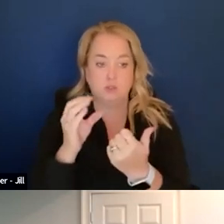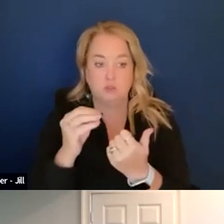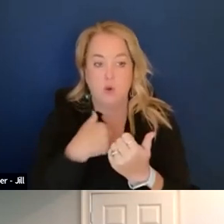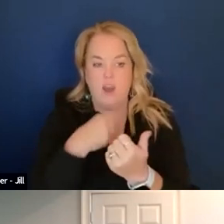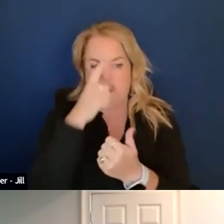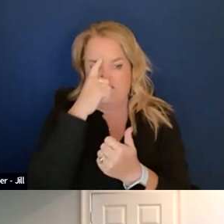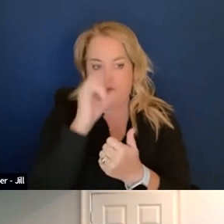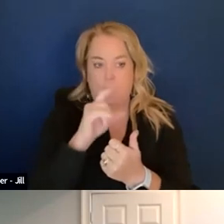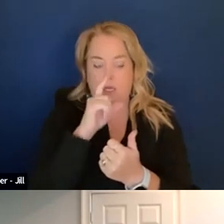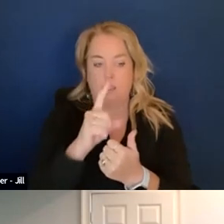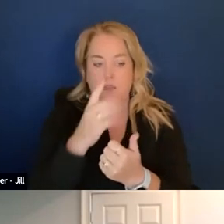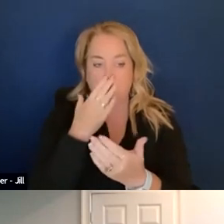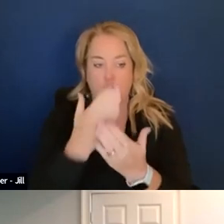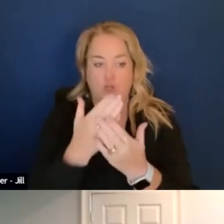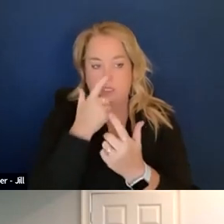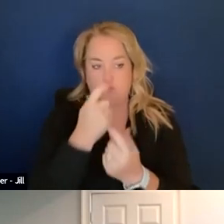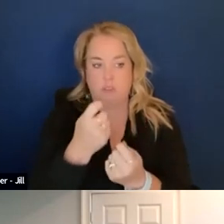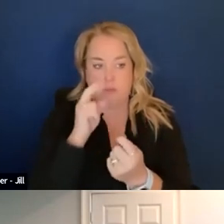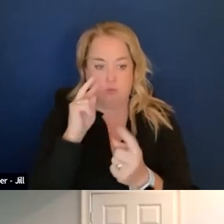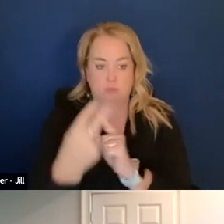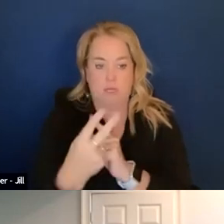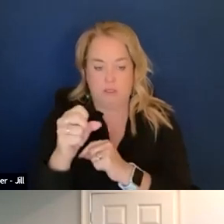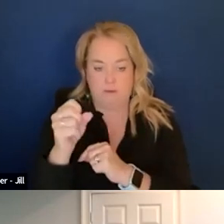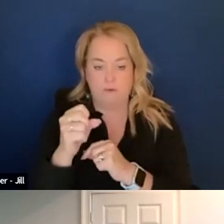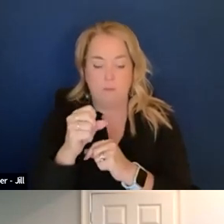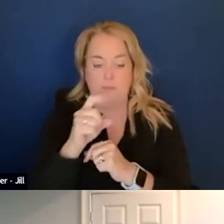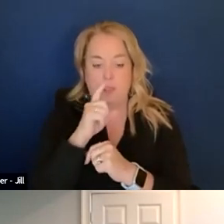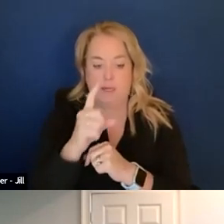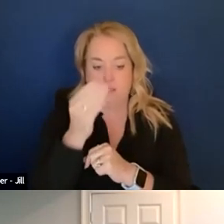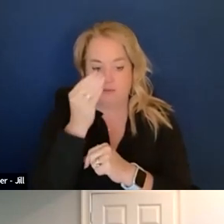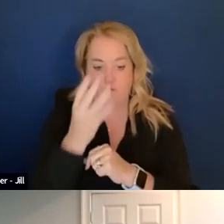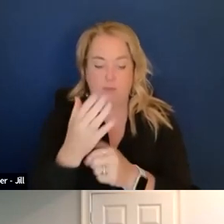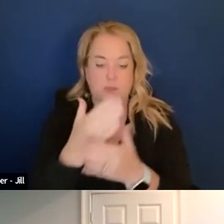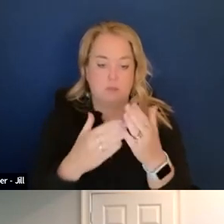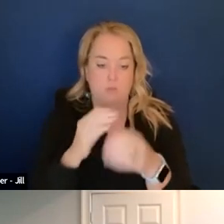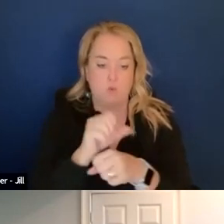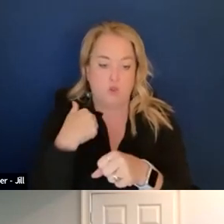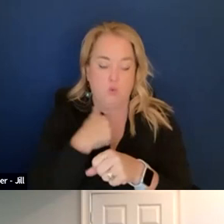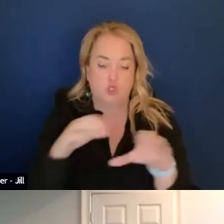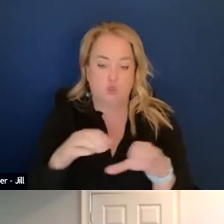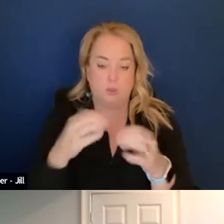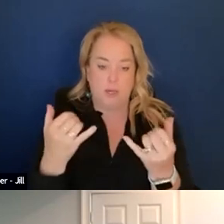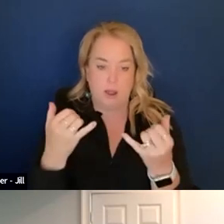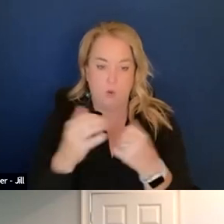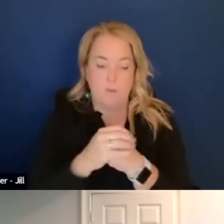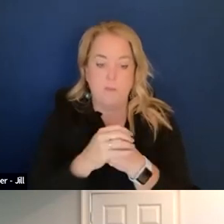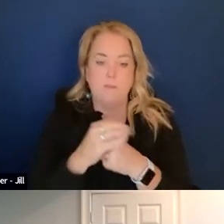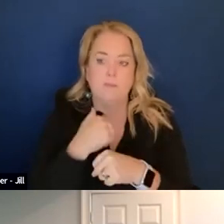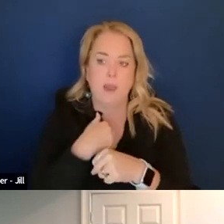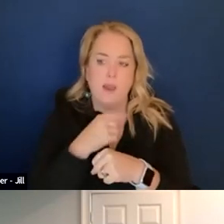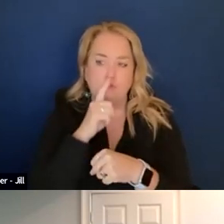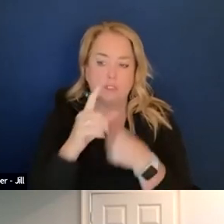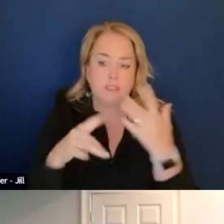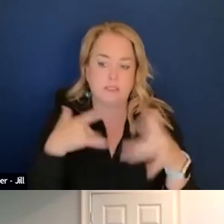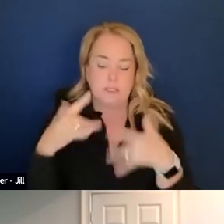it's a really, really interesting perspective that's informing some of the work that we're doing now. I was really